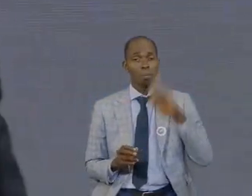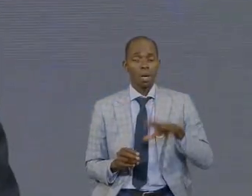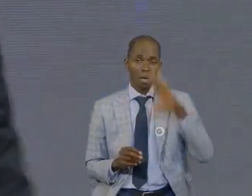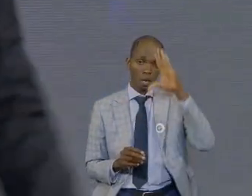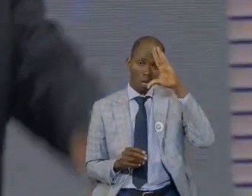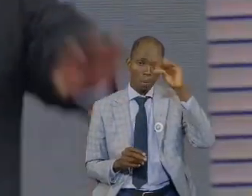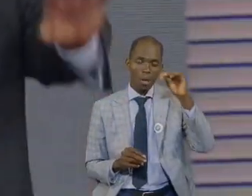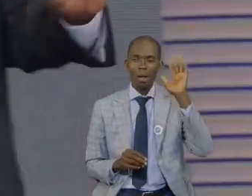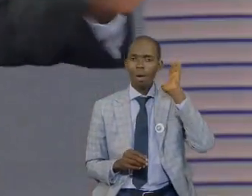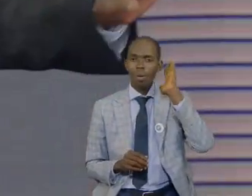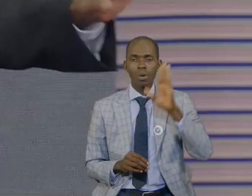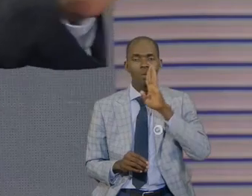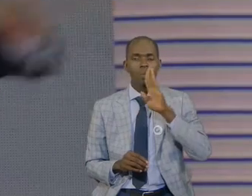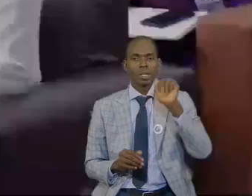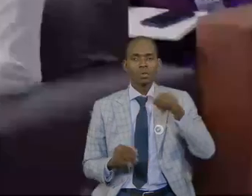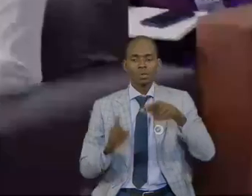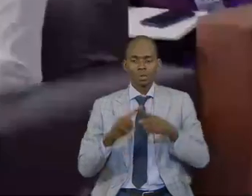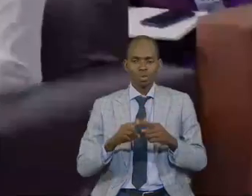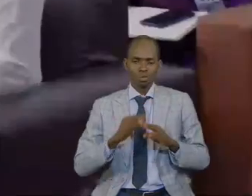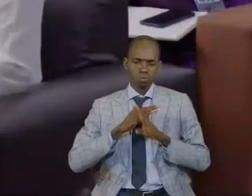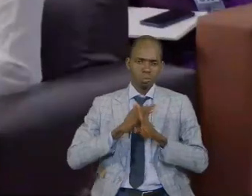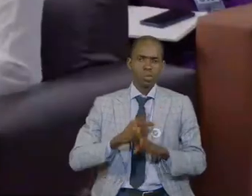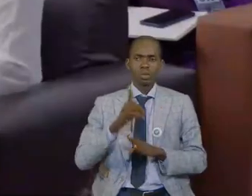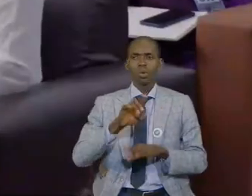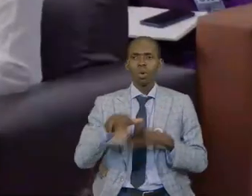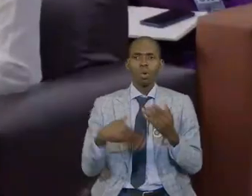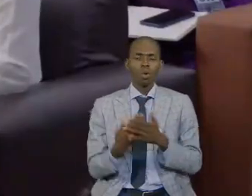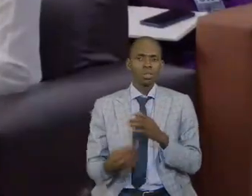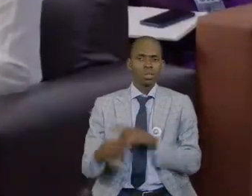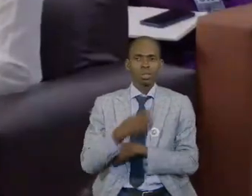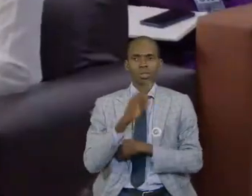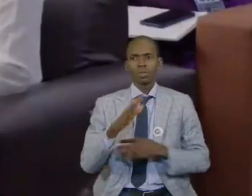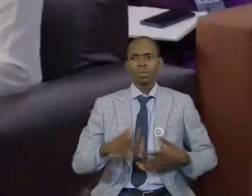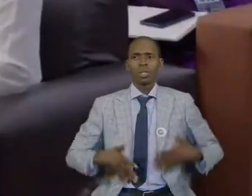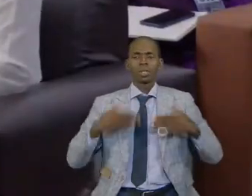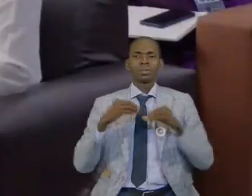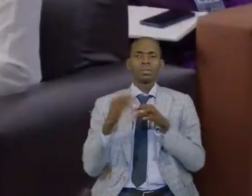stand before you all the days of your life.